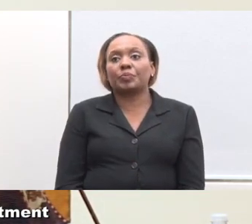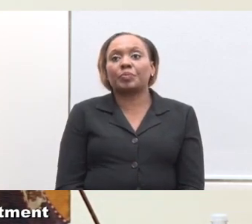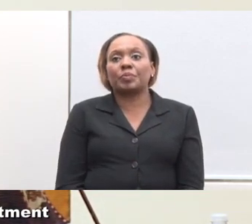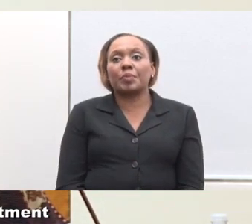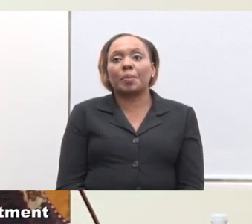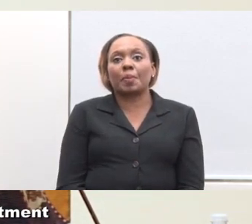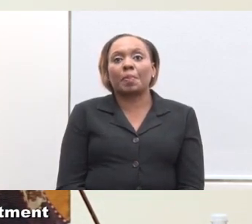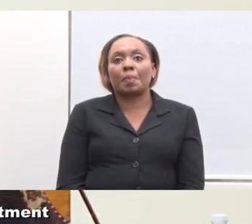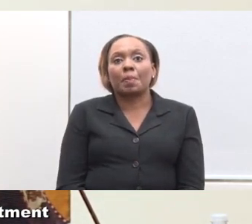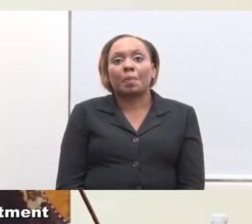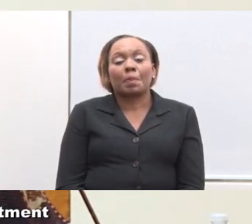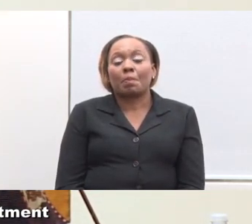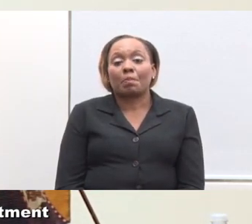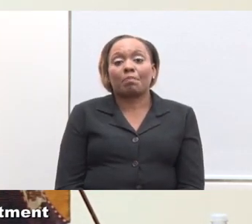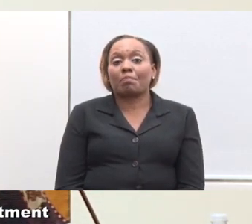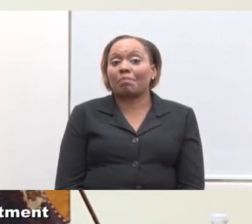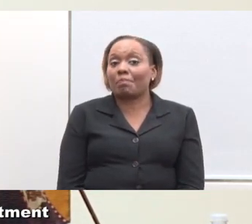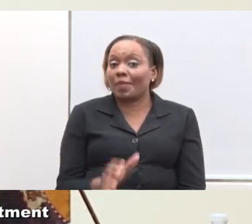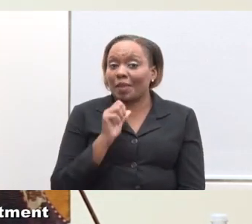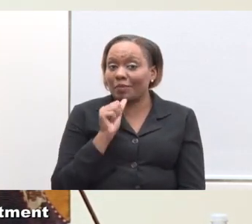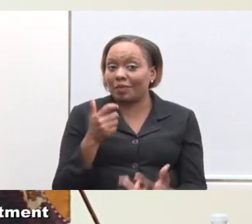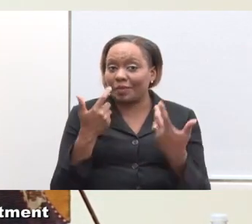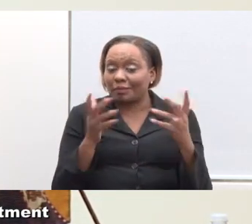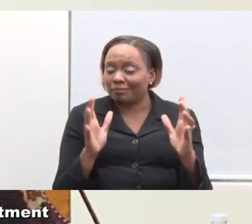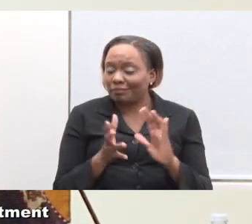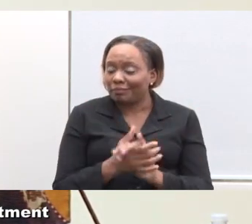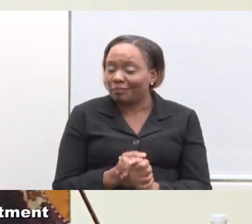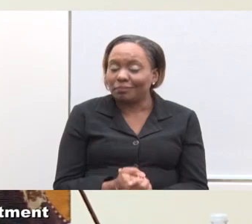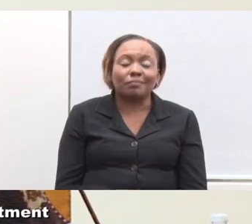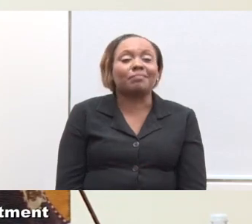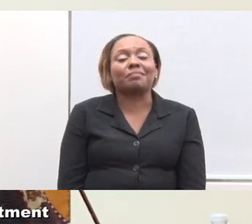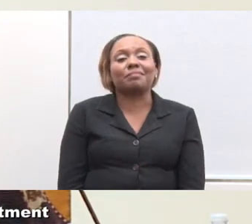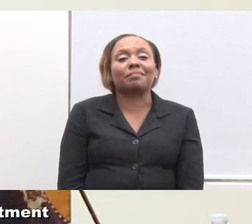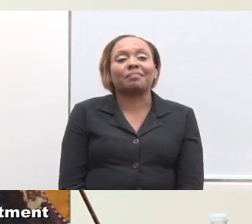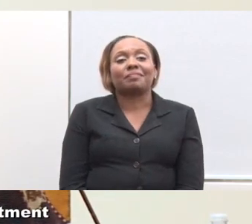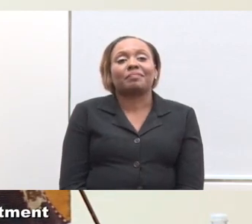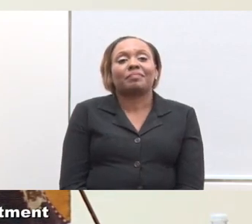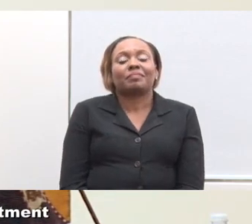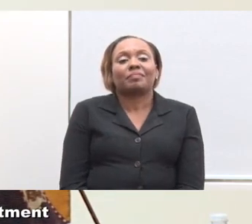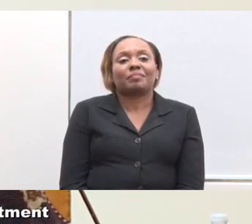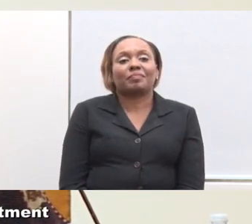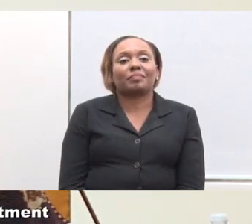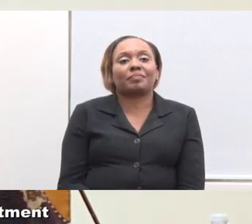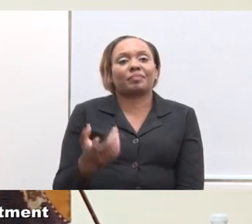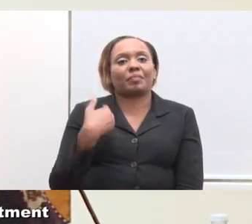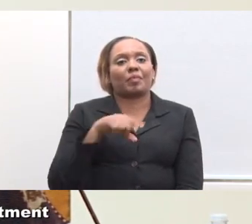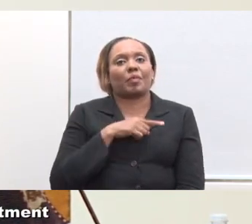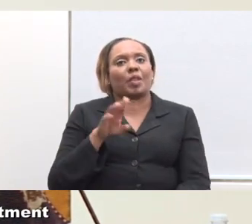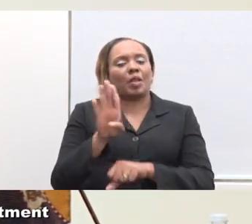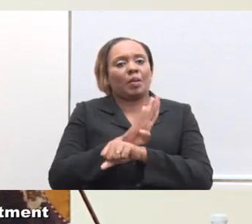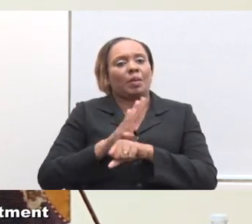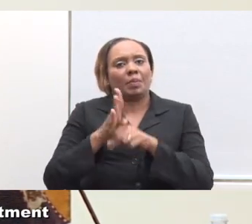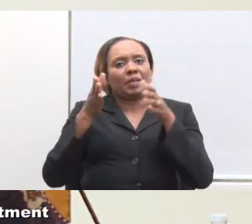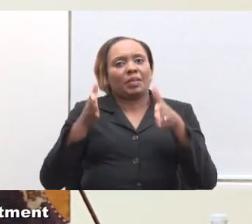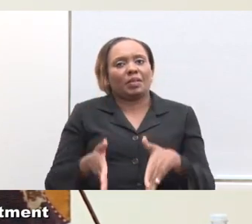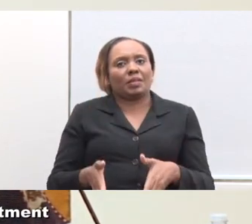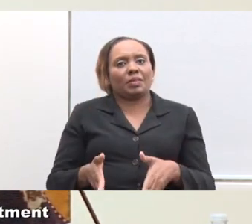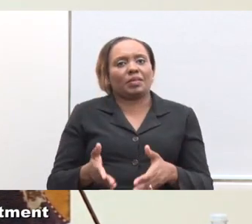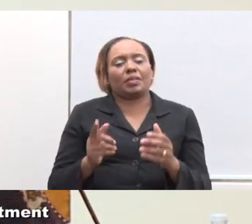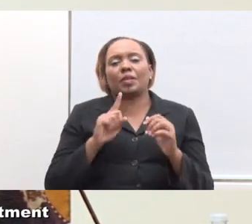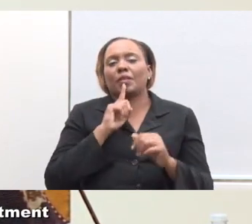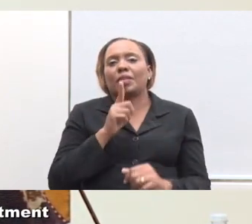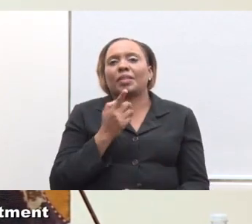that isn't all. We are in a unique position in this country. It is